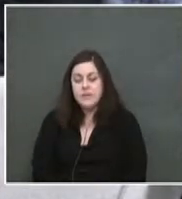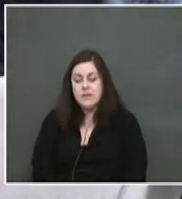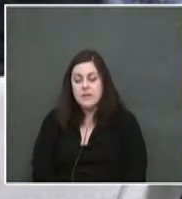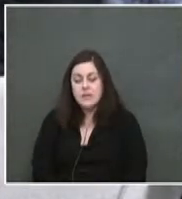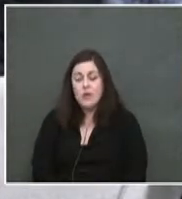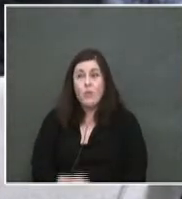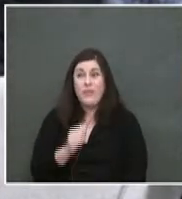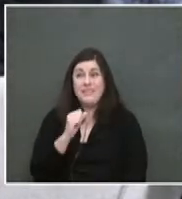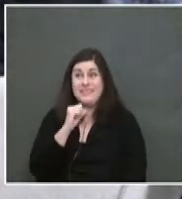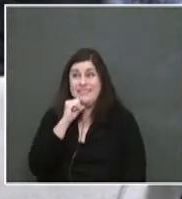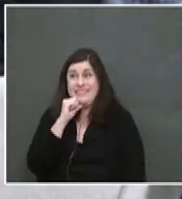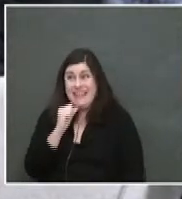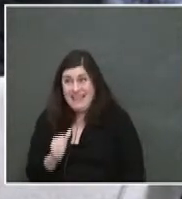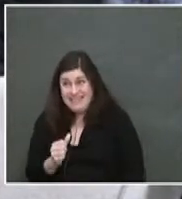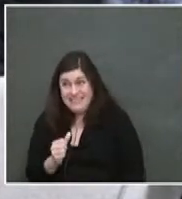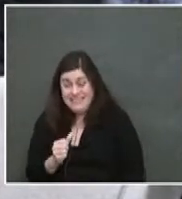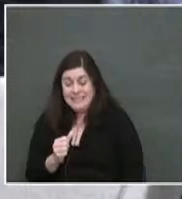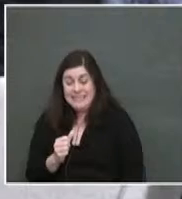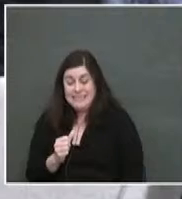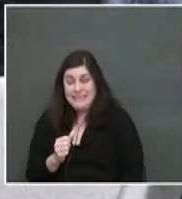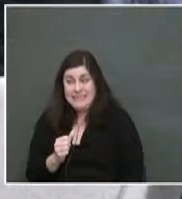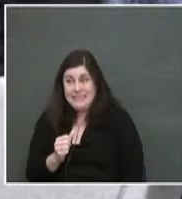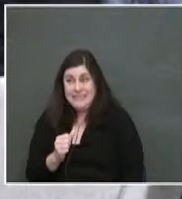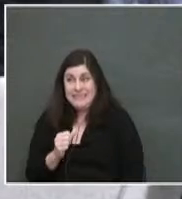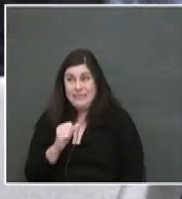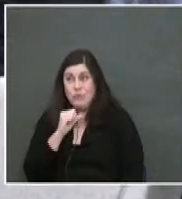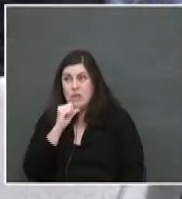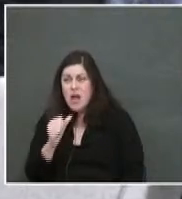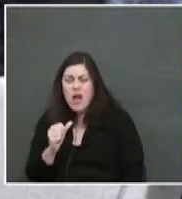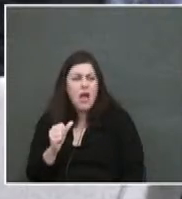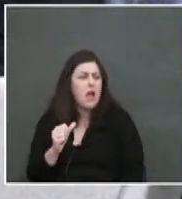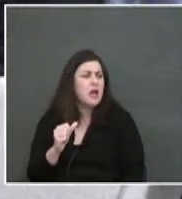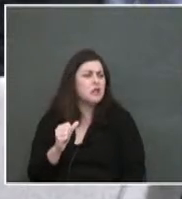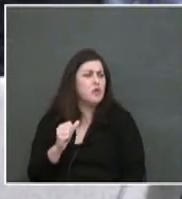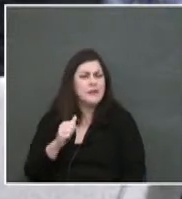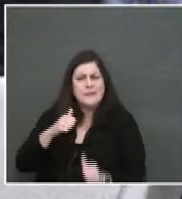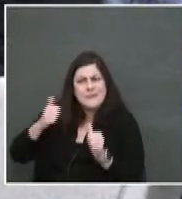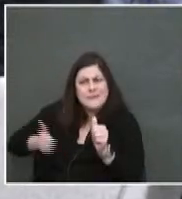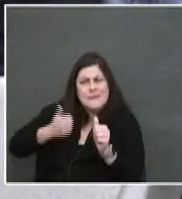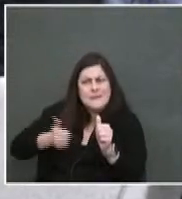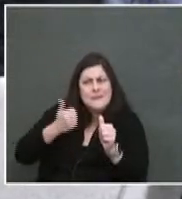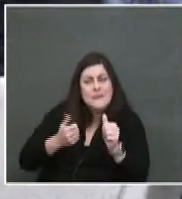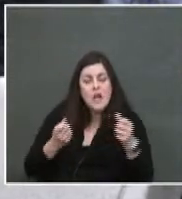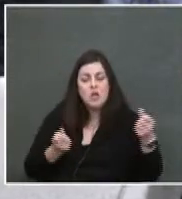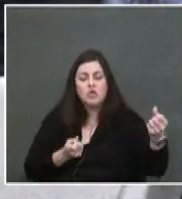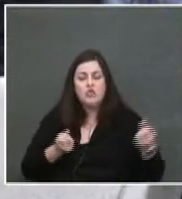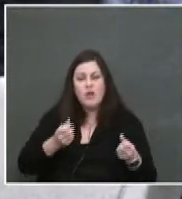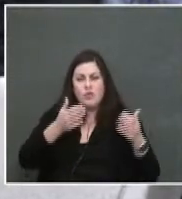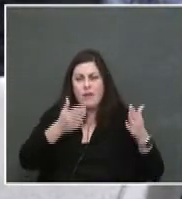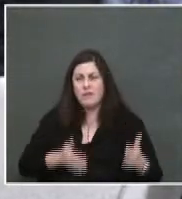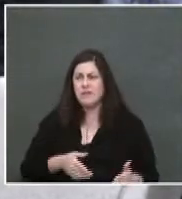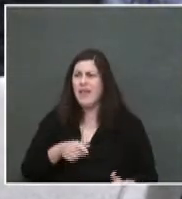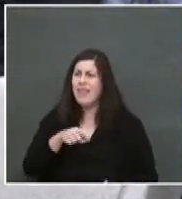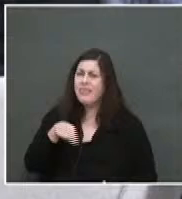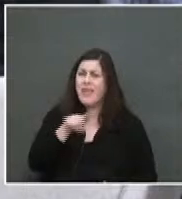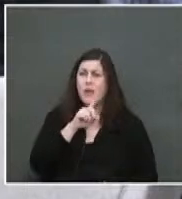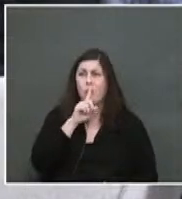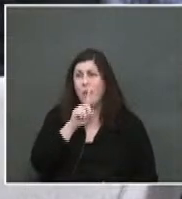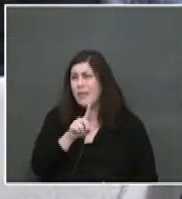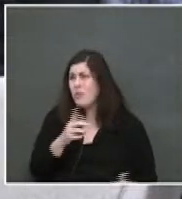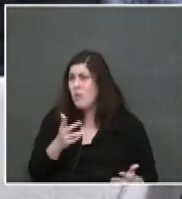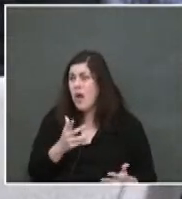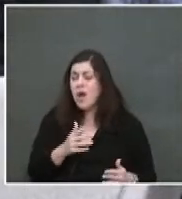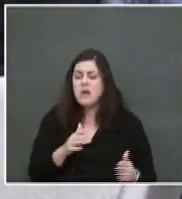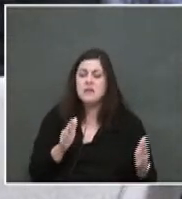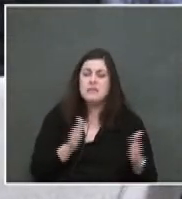not is a witch hunt directed at truck drivers. These are small business owners. These